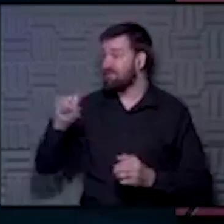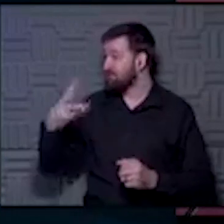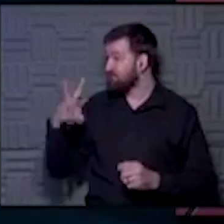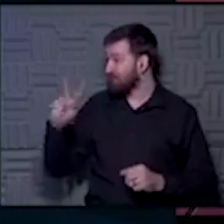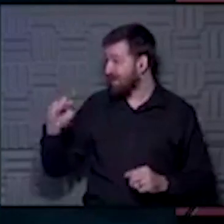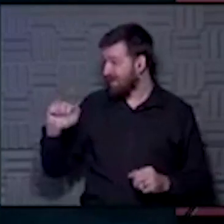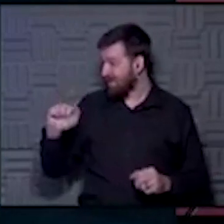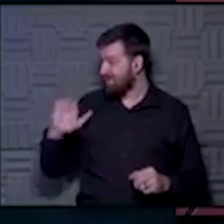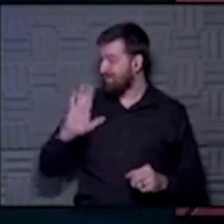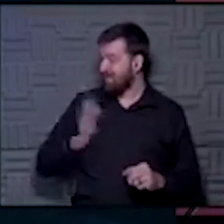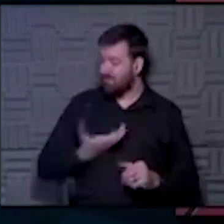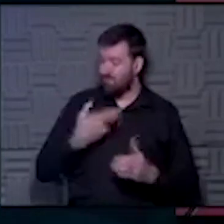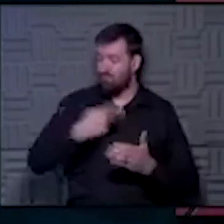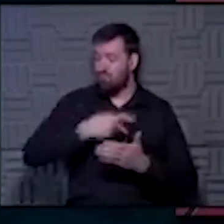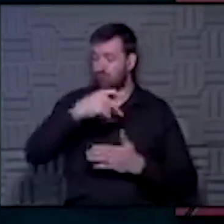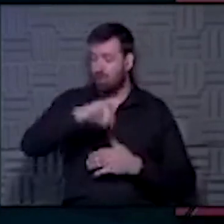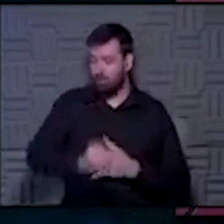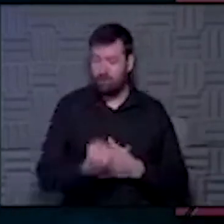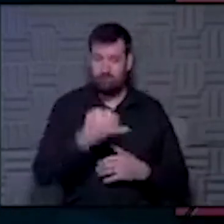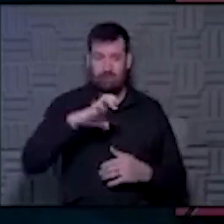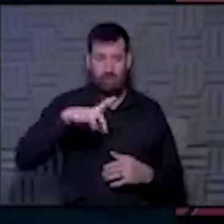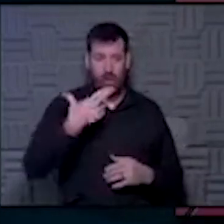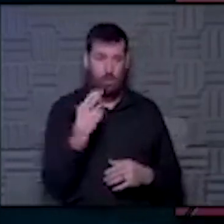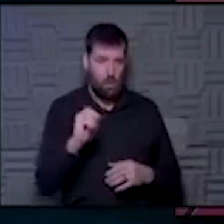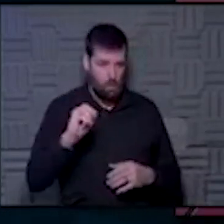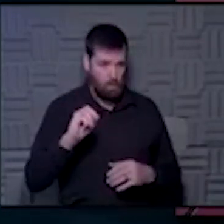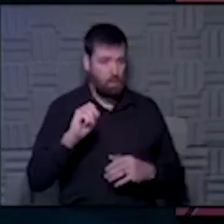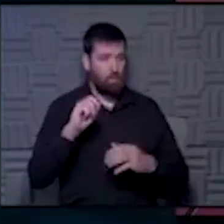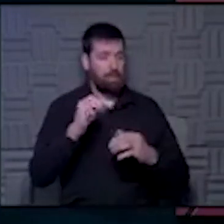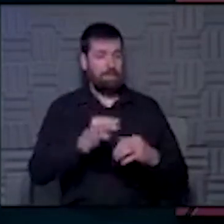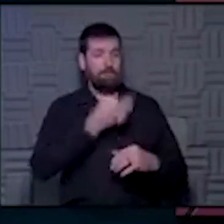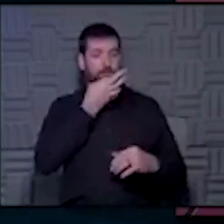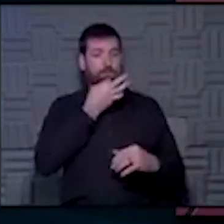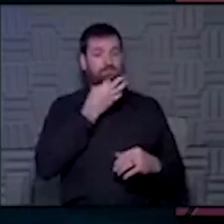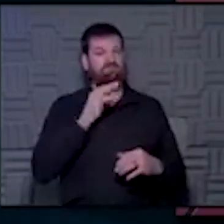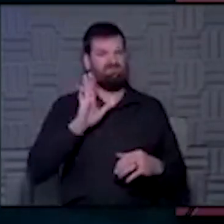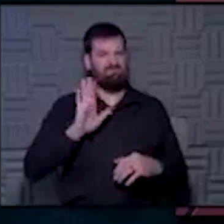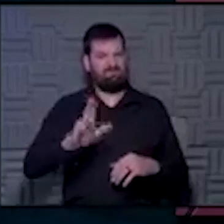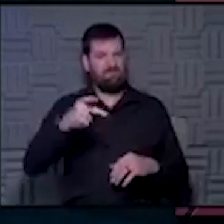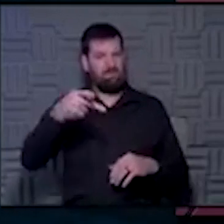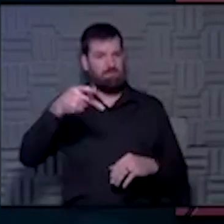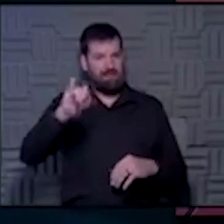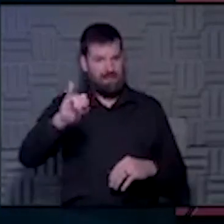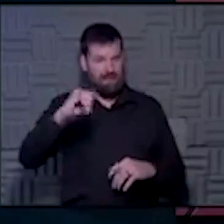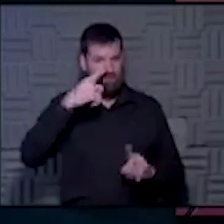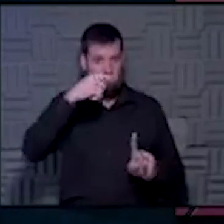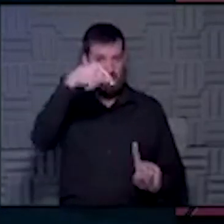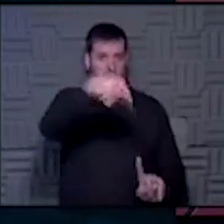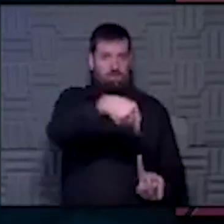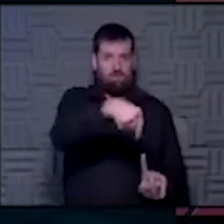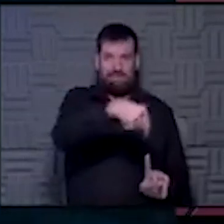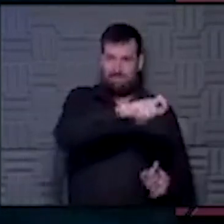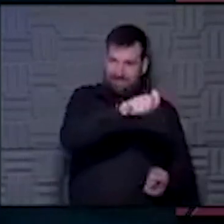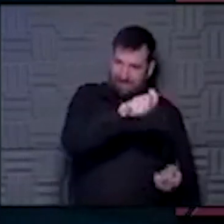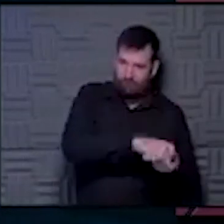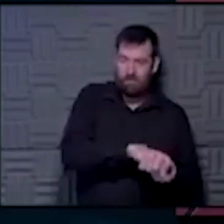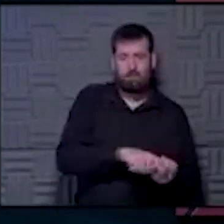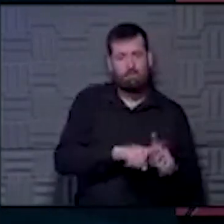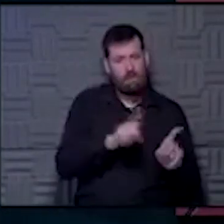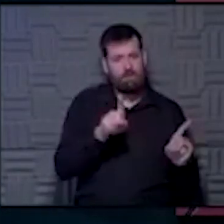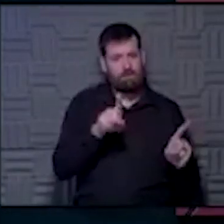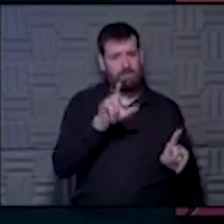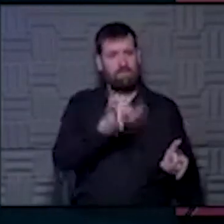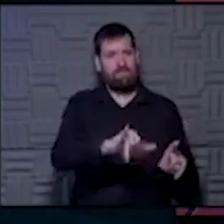as our Project ECHO expert, I know you're the PI for this specific outreach effort, but we've used